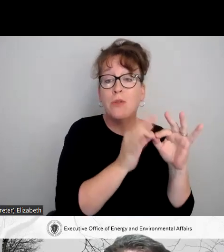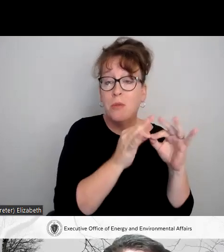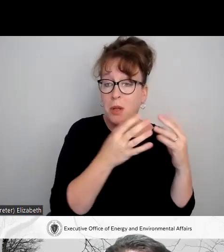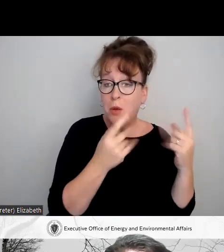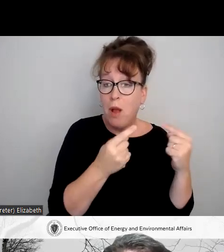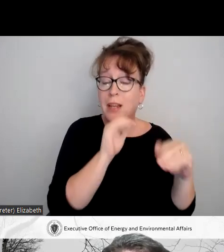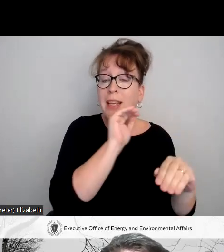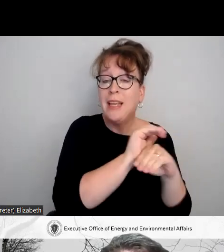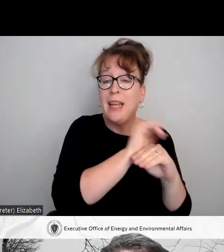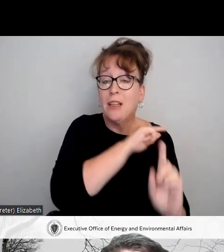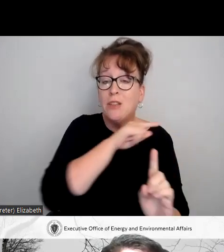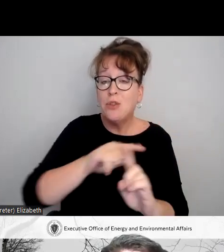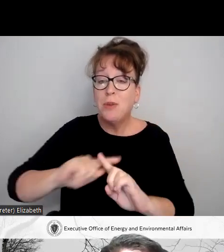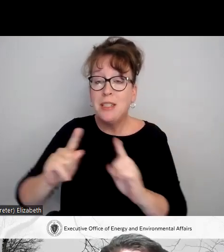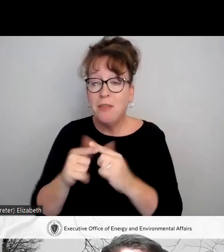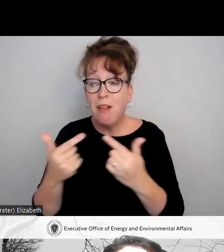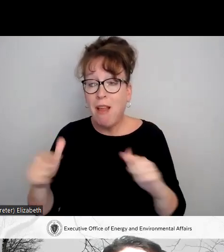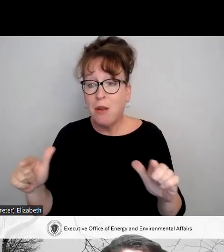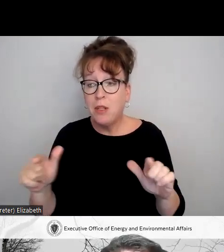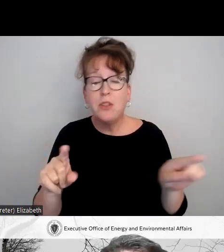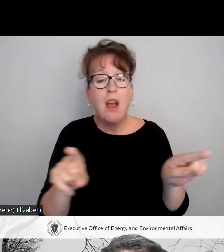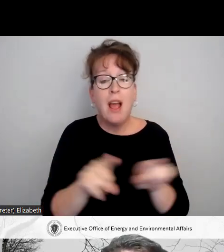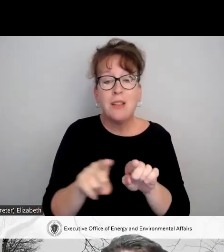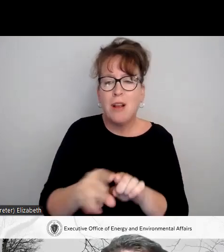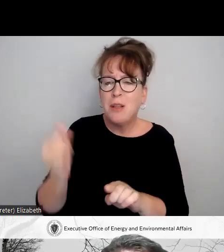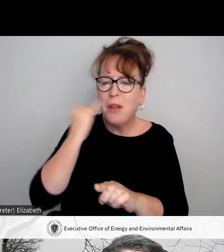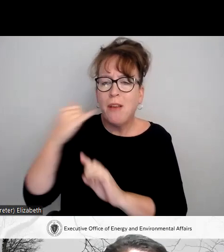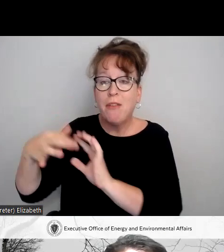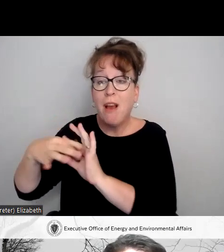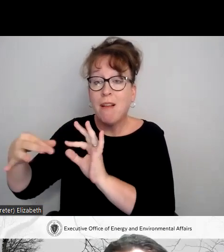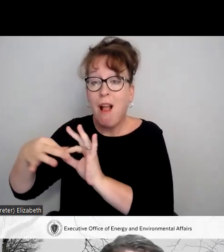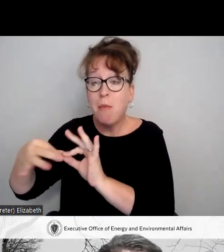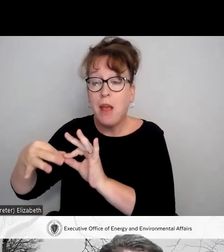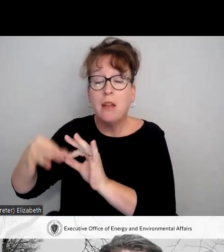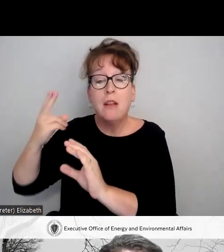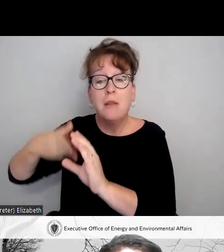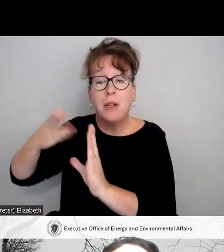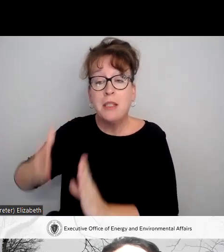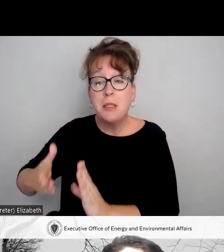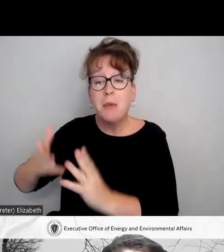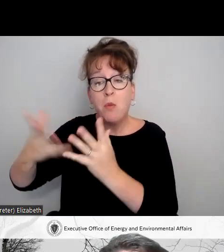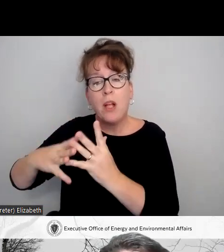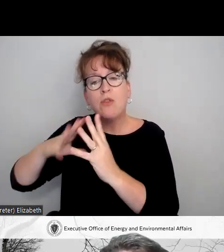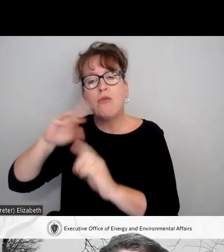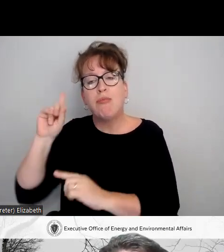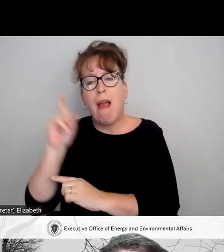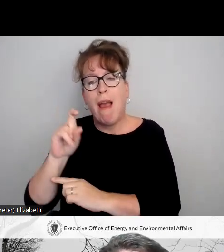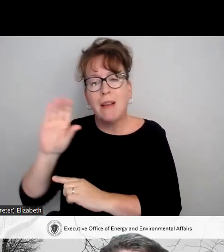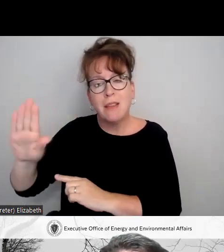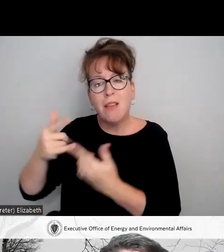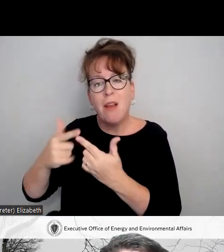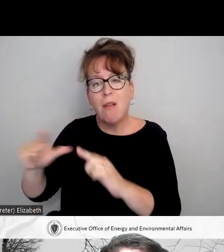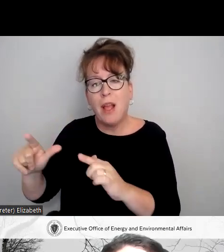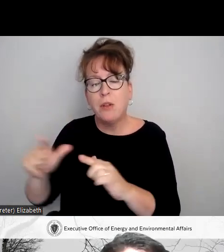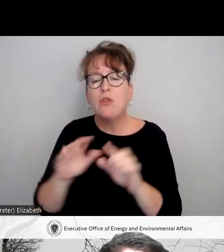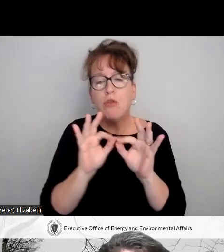English into a different language, as well as if a commenter wants to speak in Portuguese, for example, that the person is